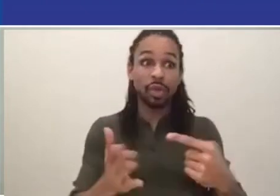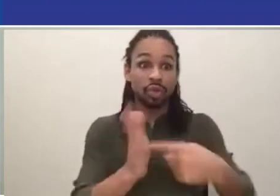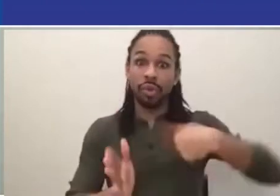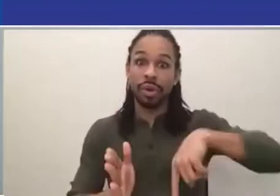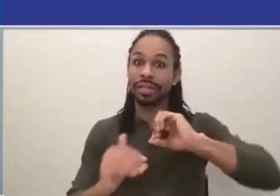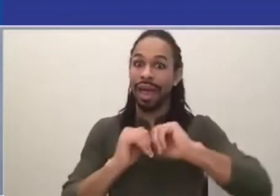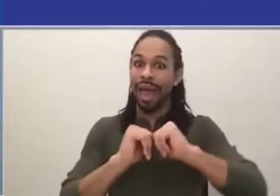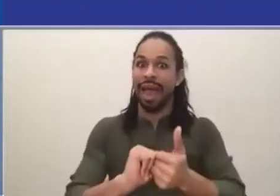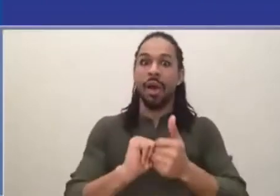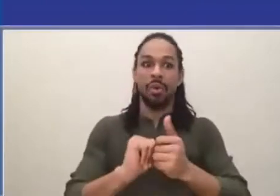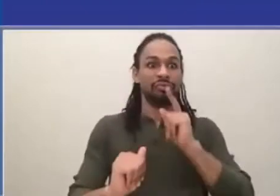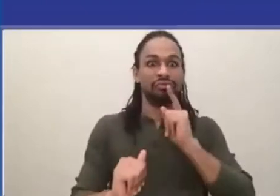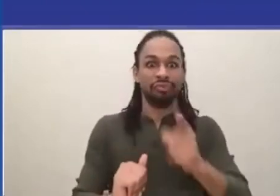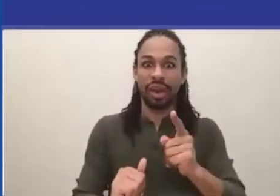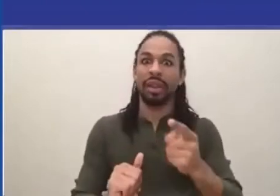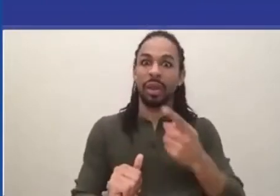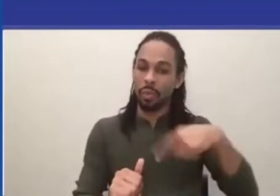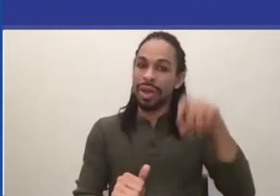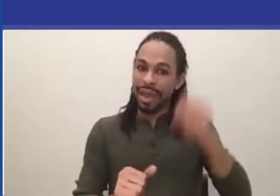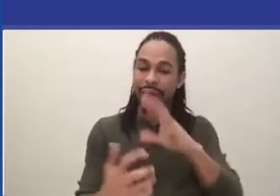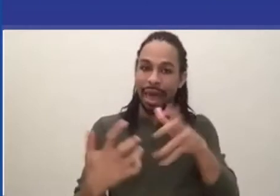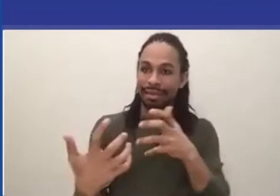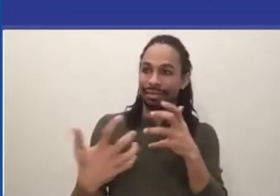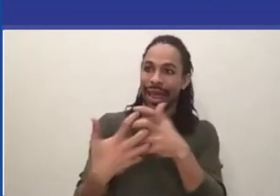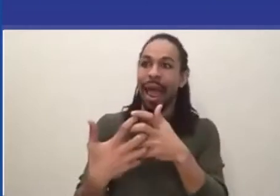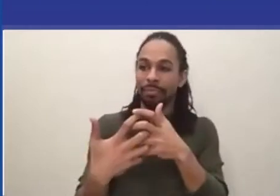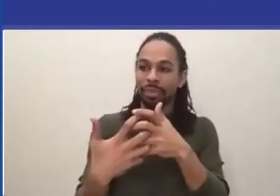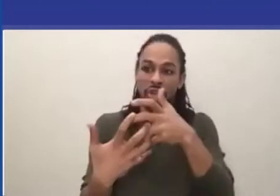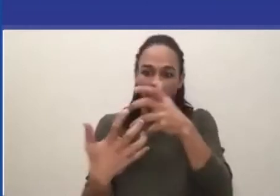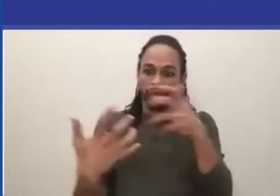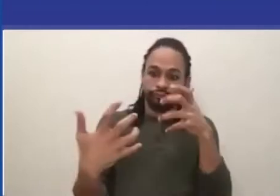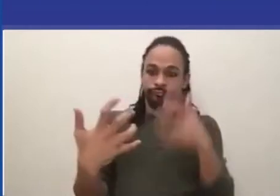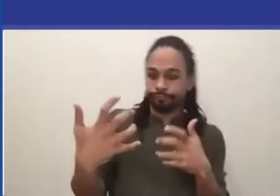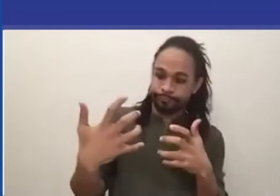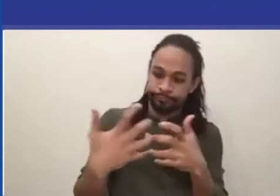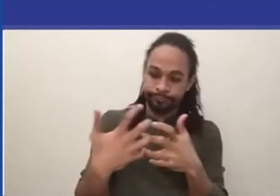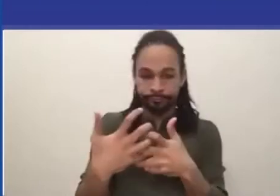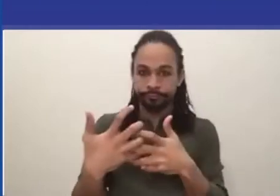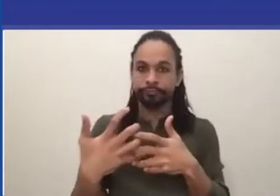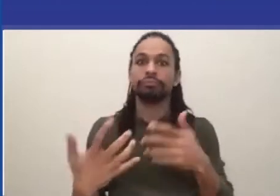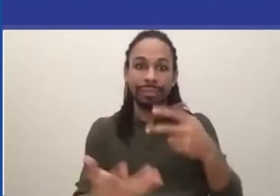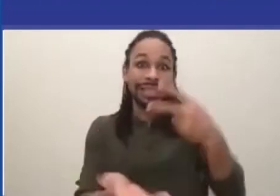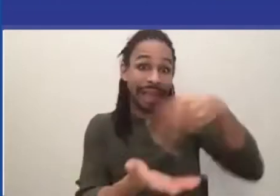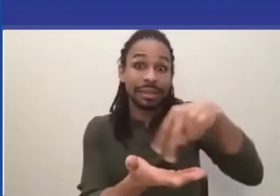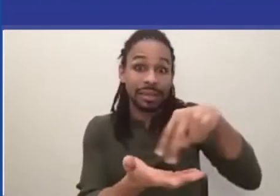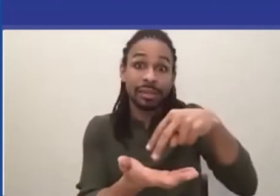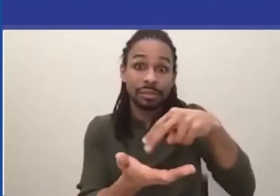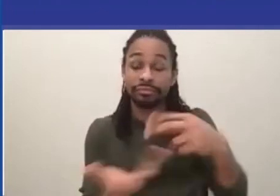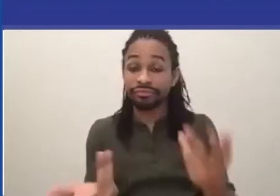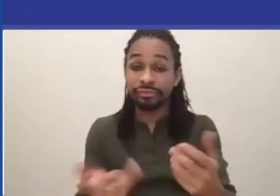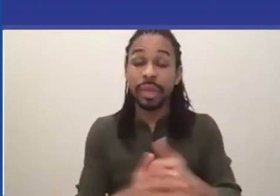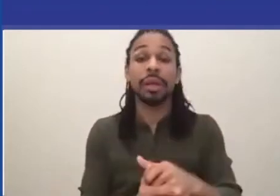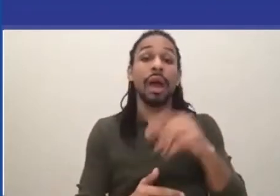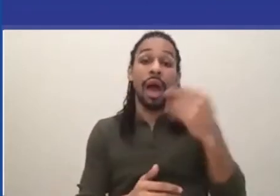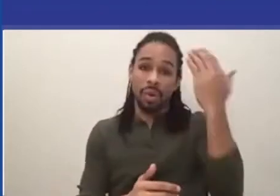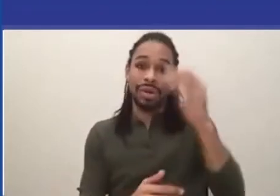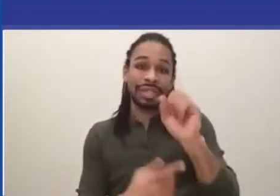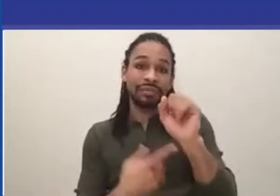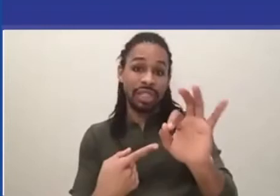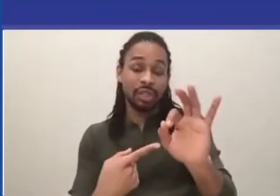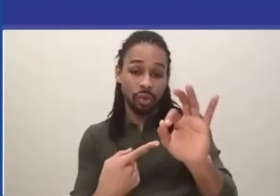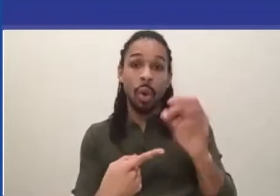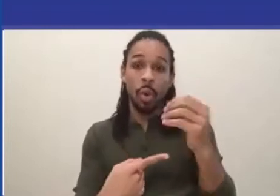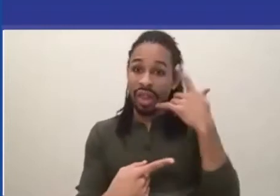San Francisco, I think, has had the strictest, lockdown in the country, or one of the strictest. So we've really been